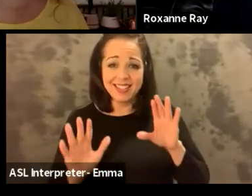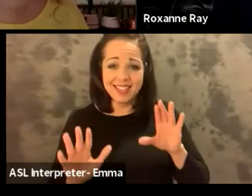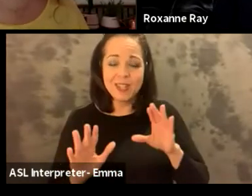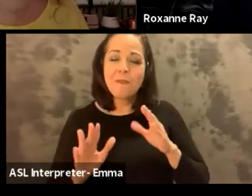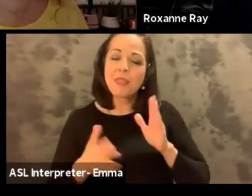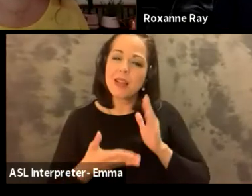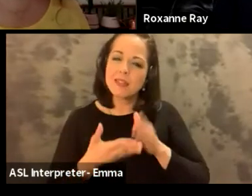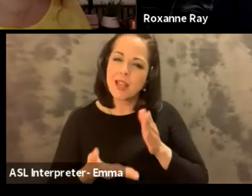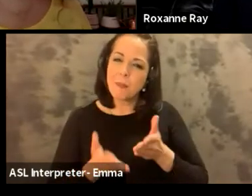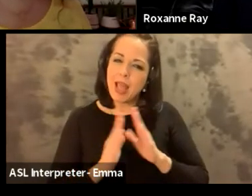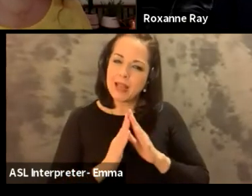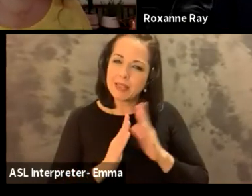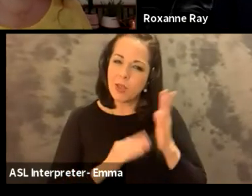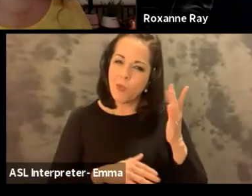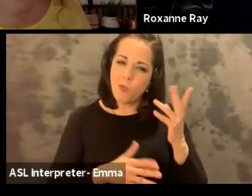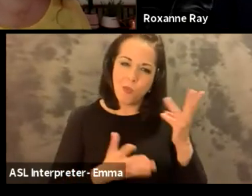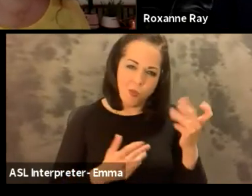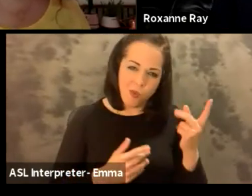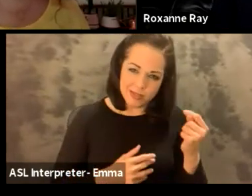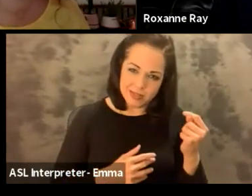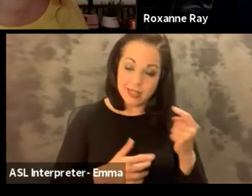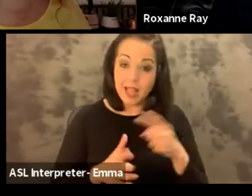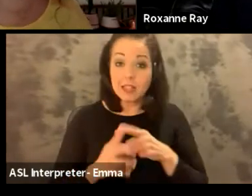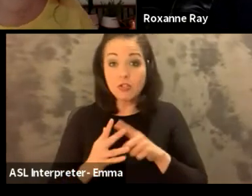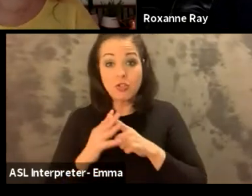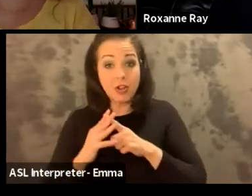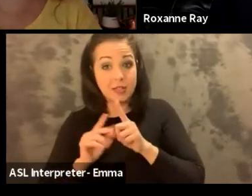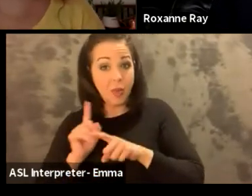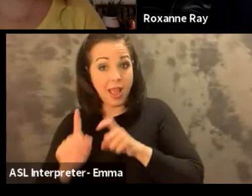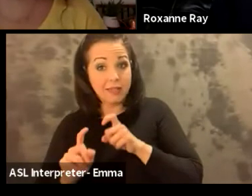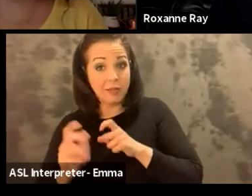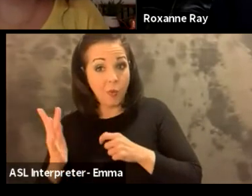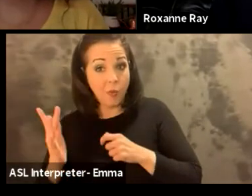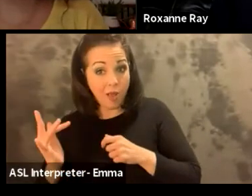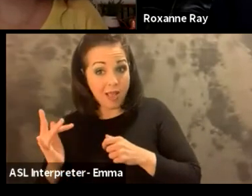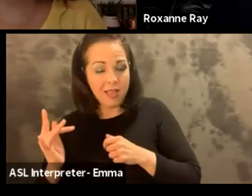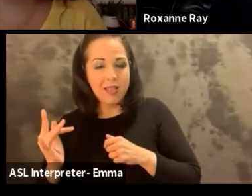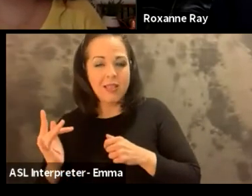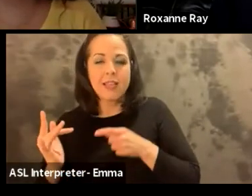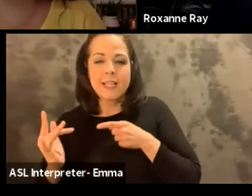asking what and started to ask why. And